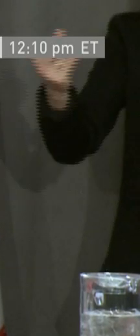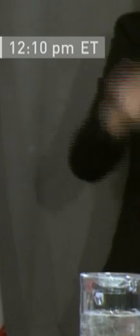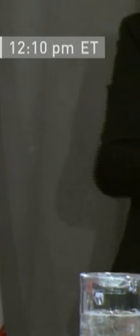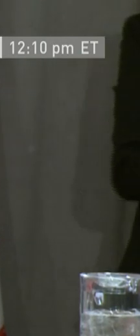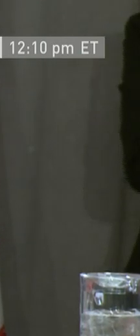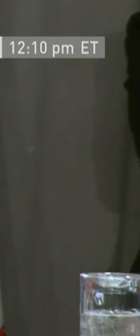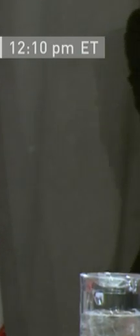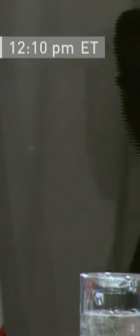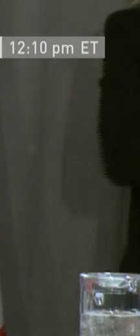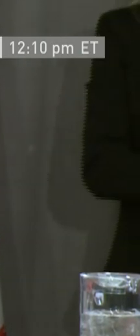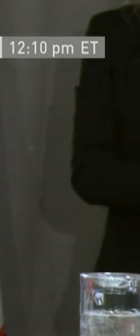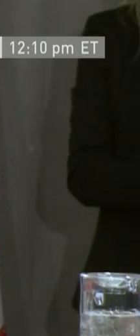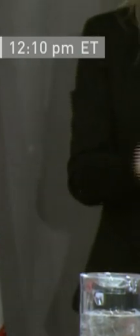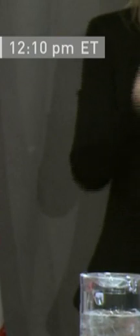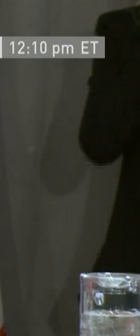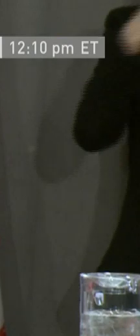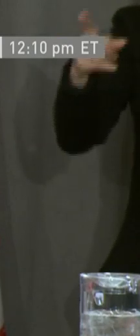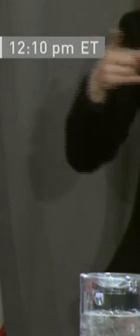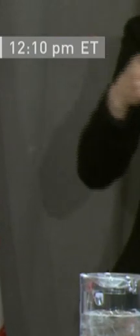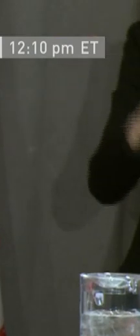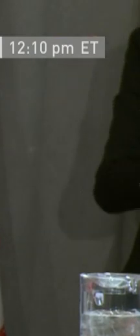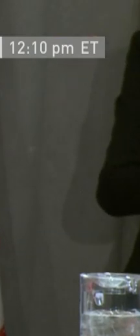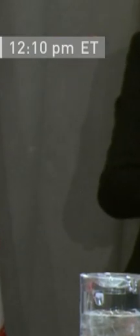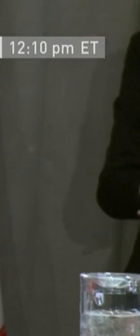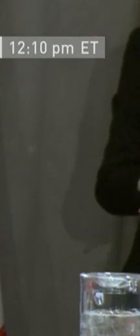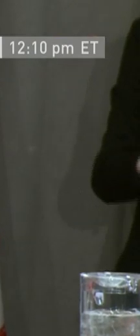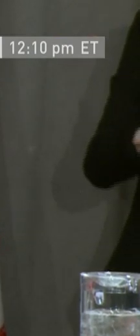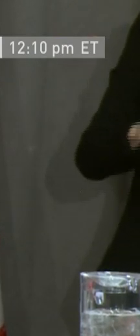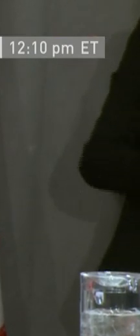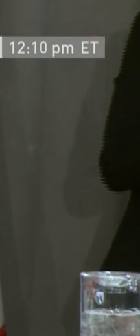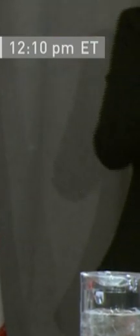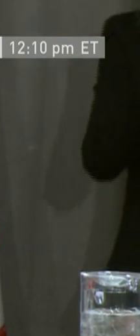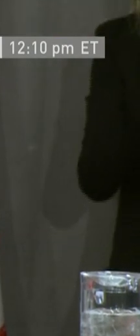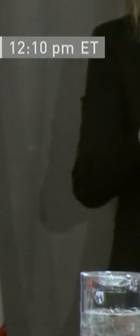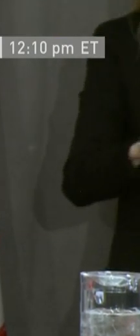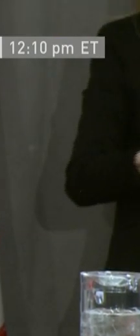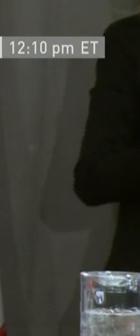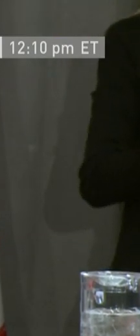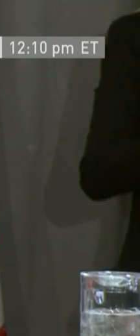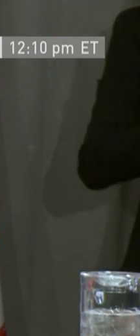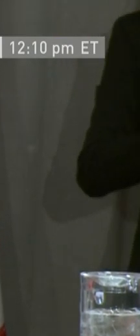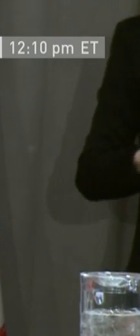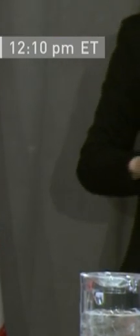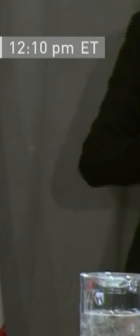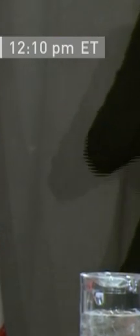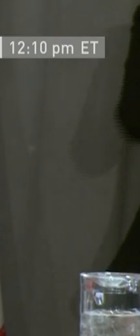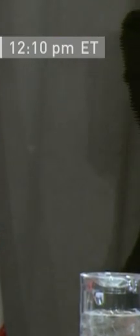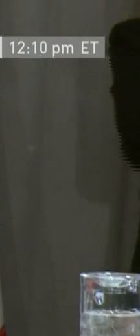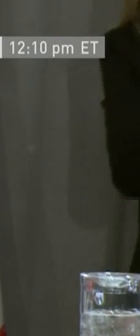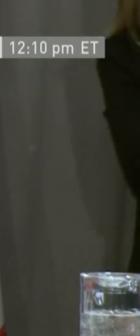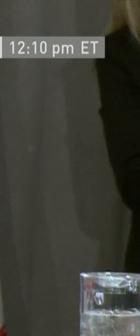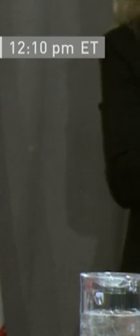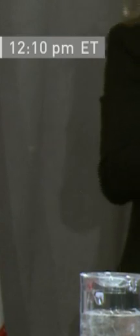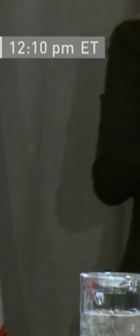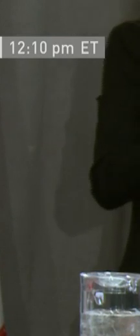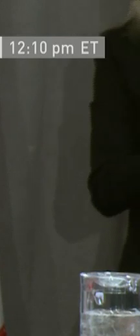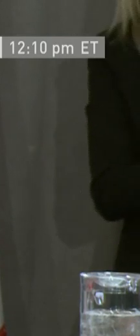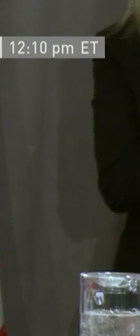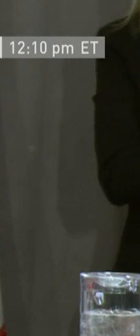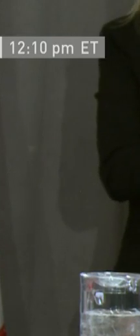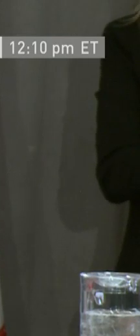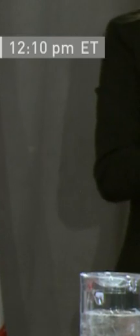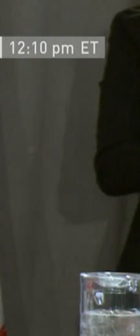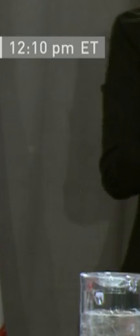Whatever the system needs, this is what we will provide. And we'll continue to evolve perhaps elements